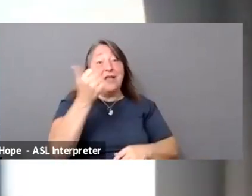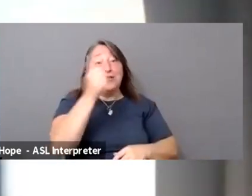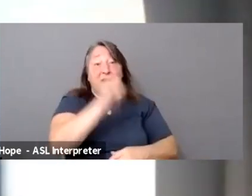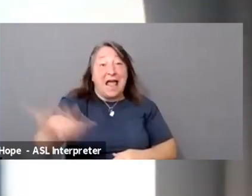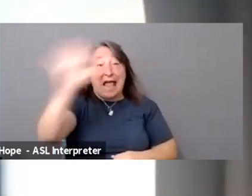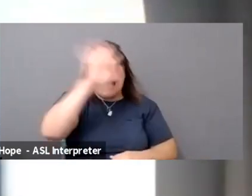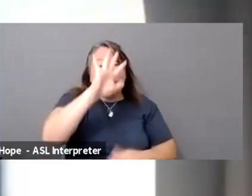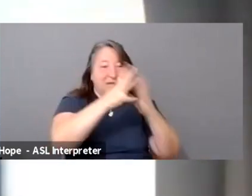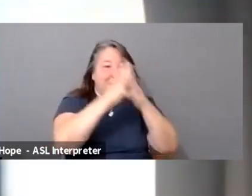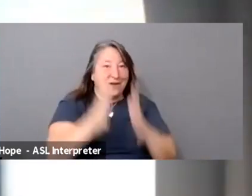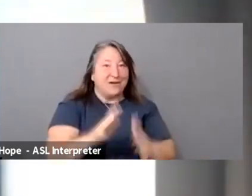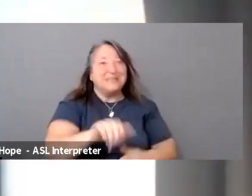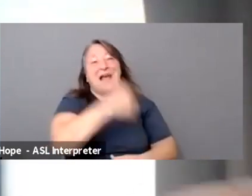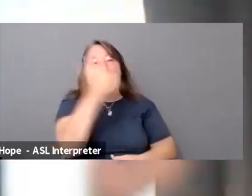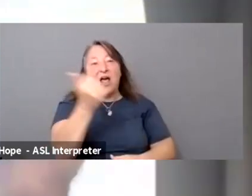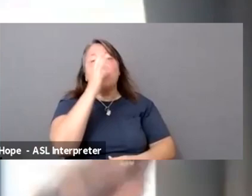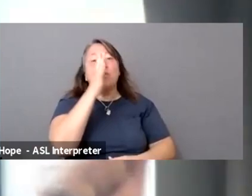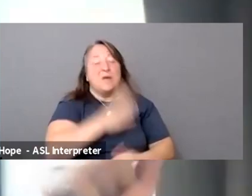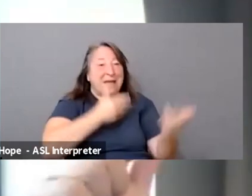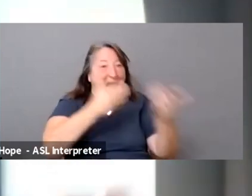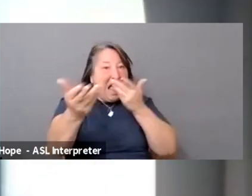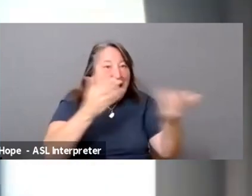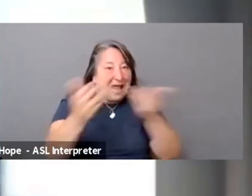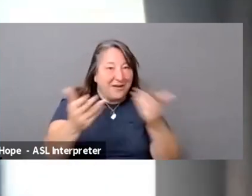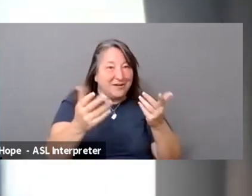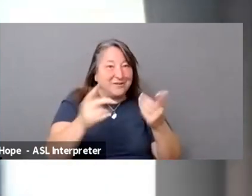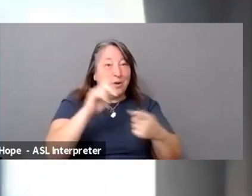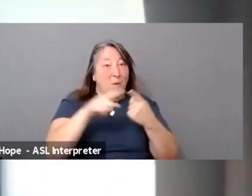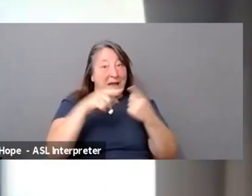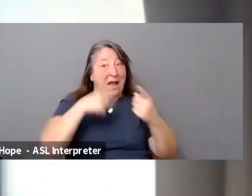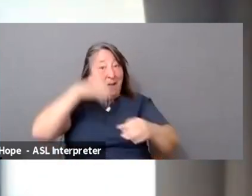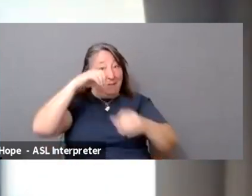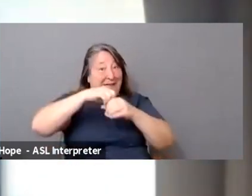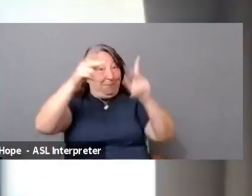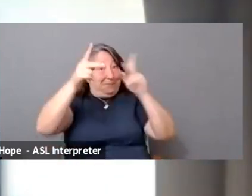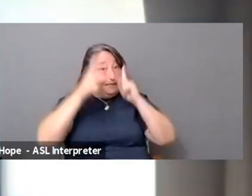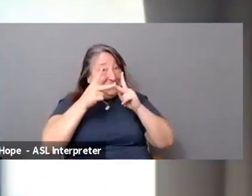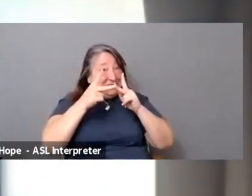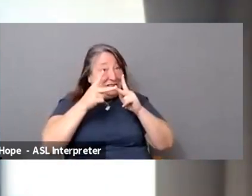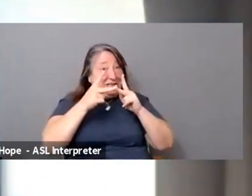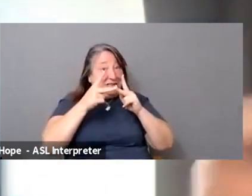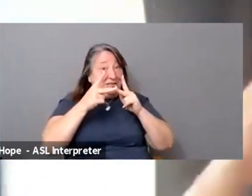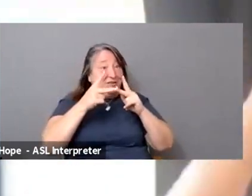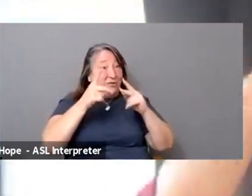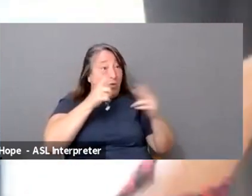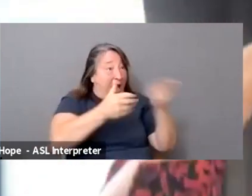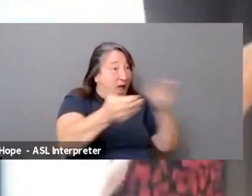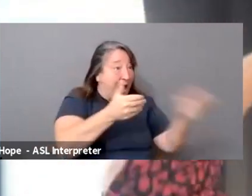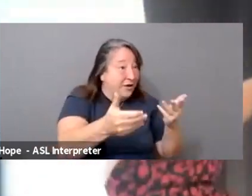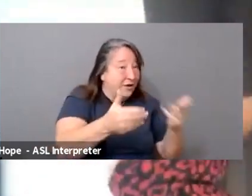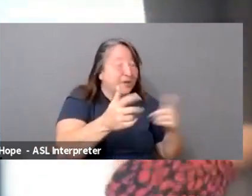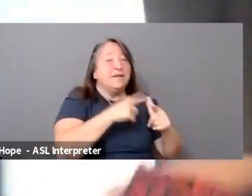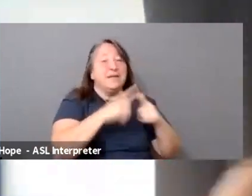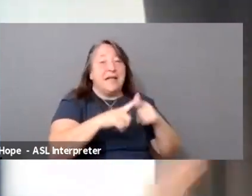women. When you get to that position, make sure that you make other opportunities for other